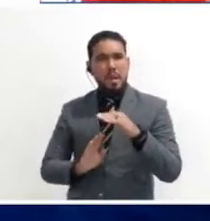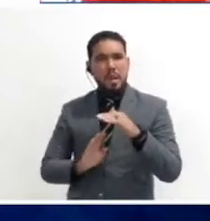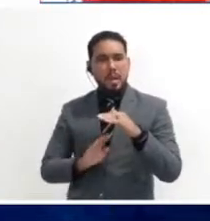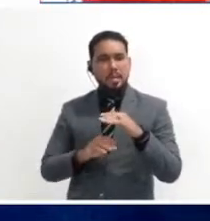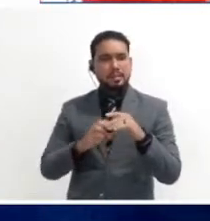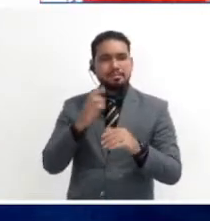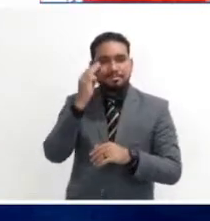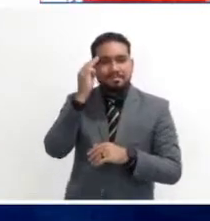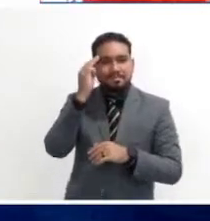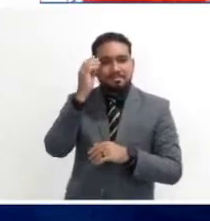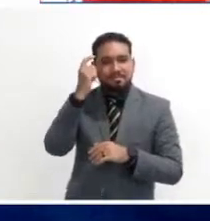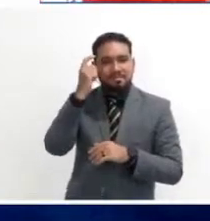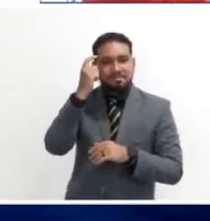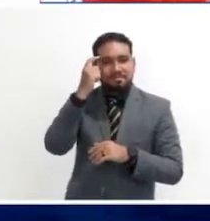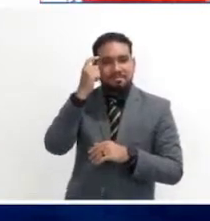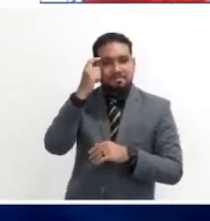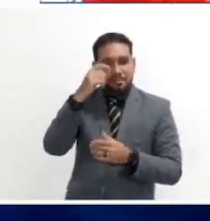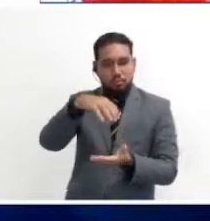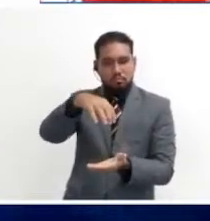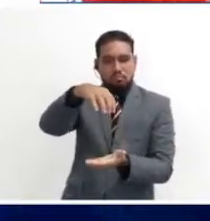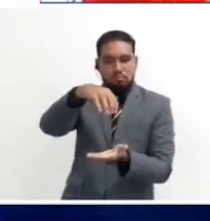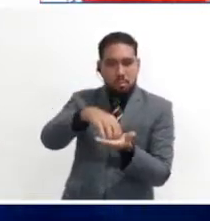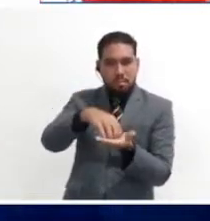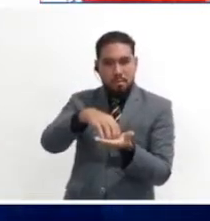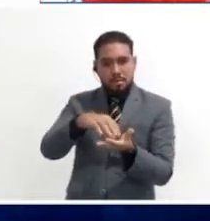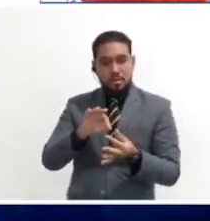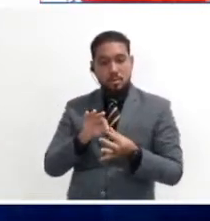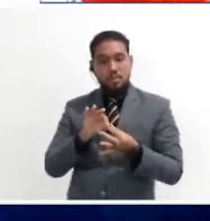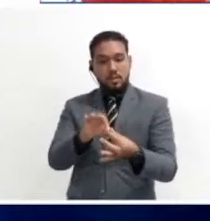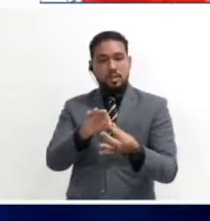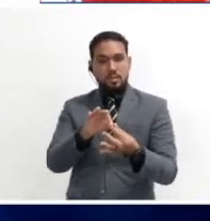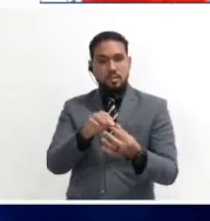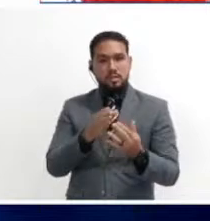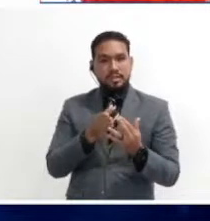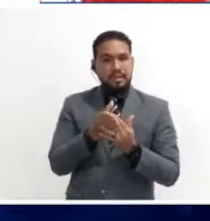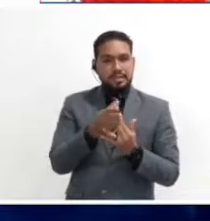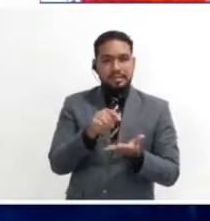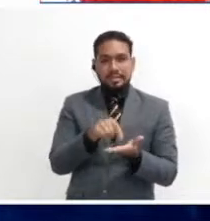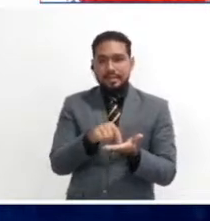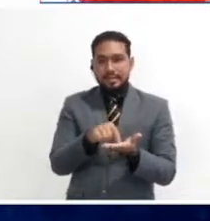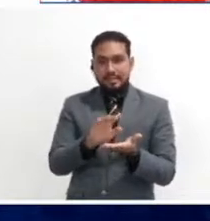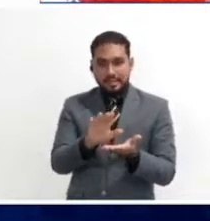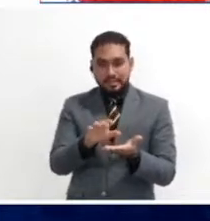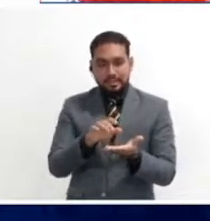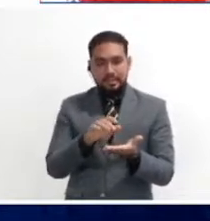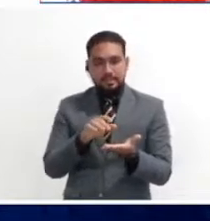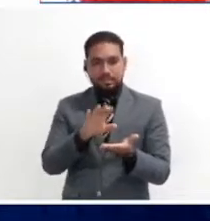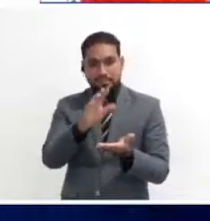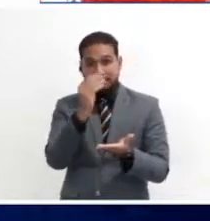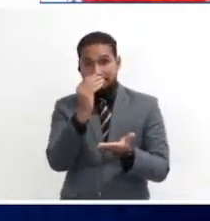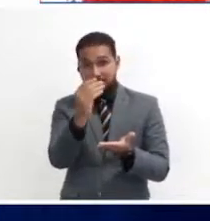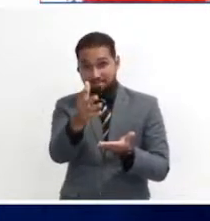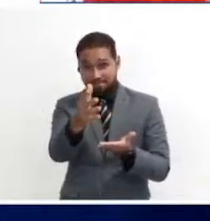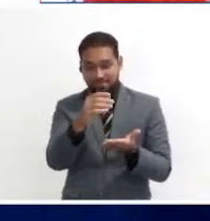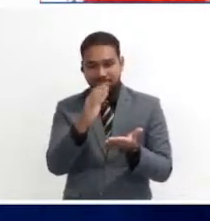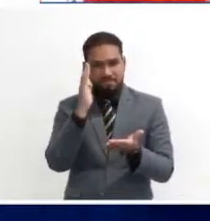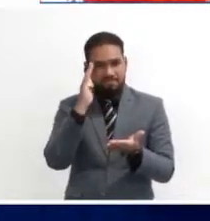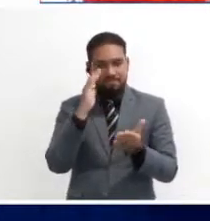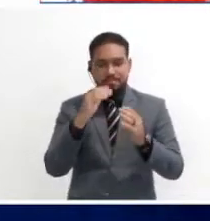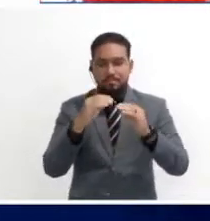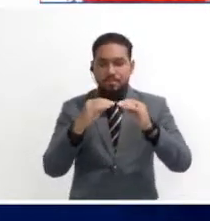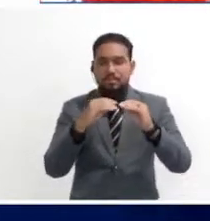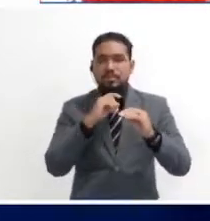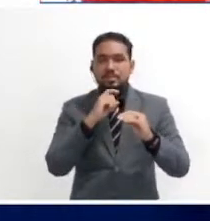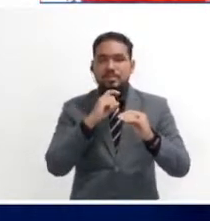One thing I should point out is that in the HDI, that interior part that's formed with kind of